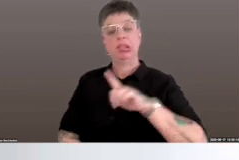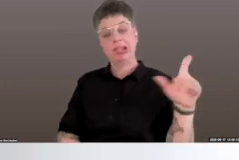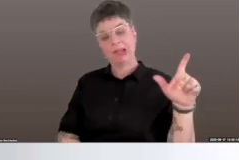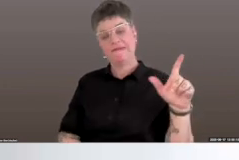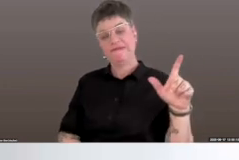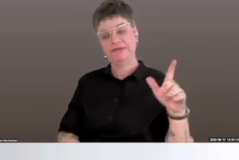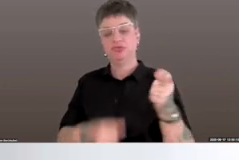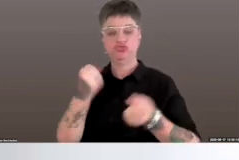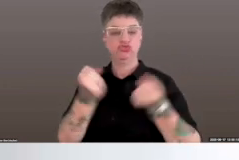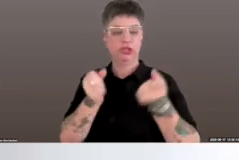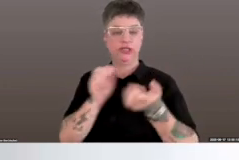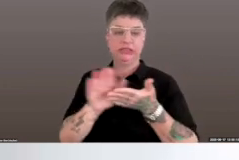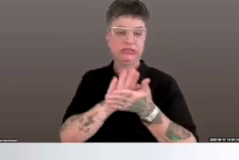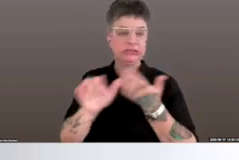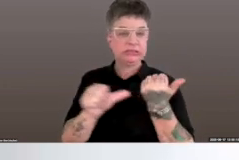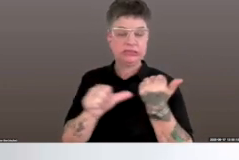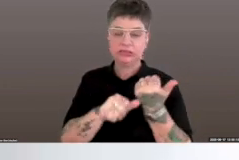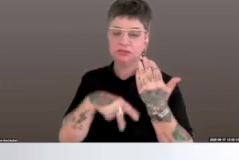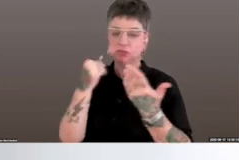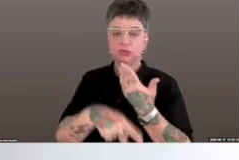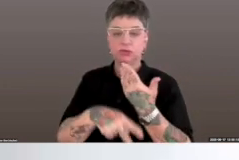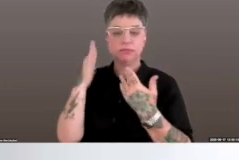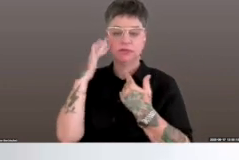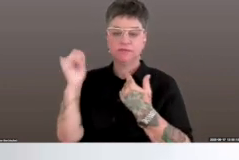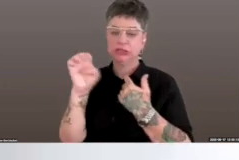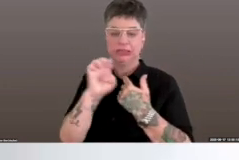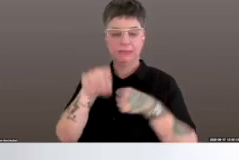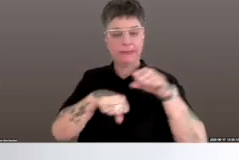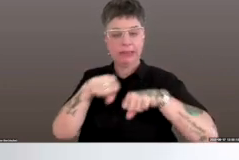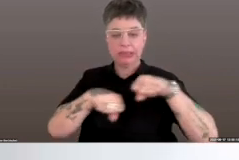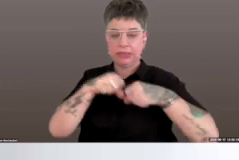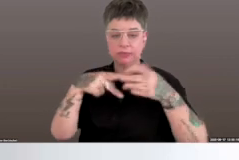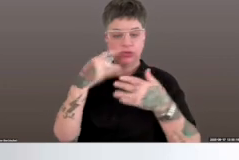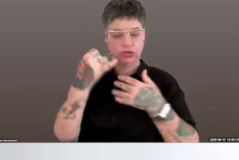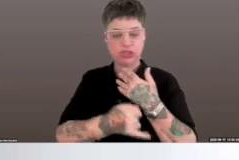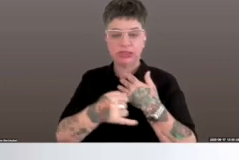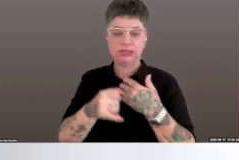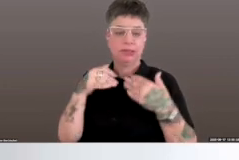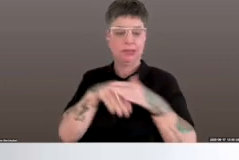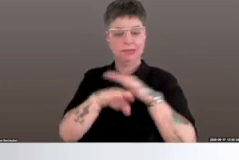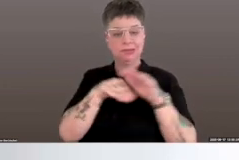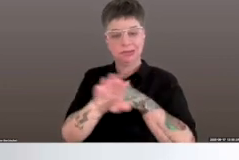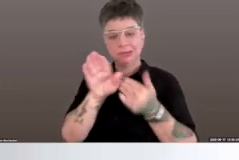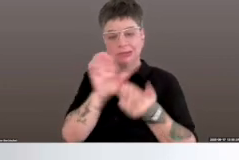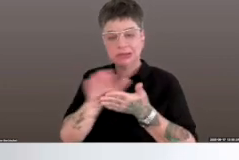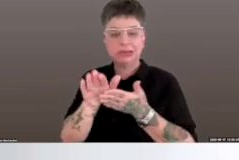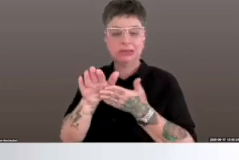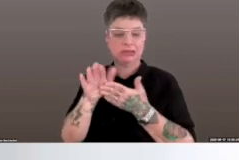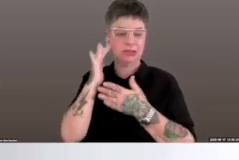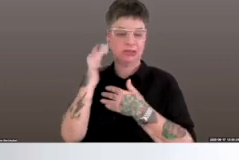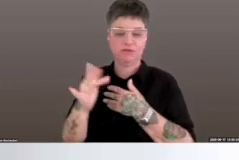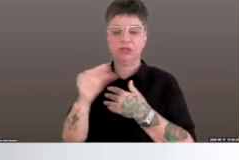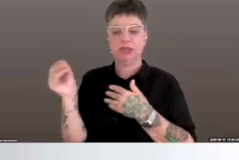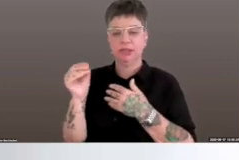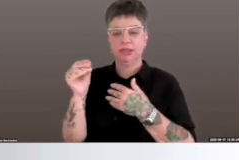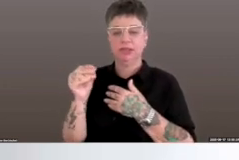the Driving Clean Assistance Program, the California E-Bike Incentive Project, Access Clean California, and the California Integrated Travel